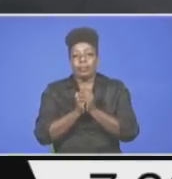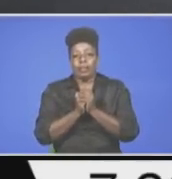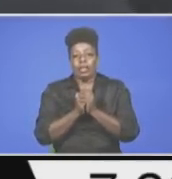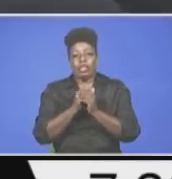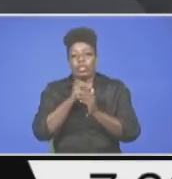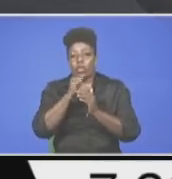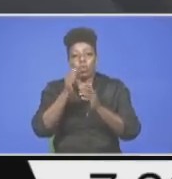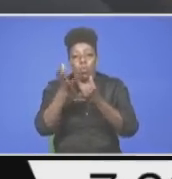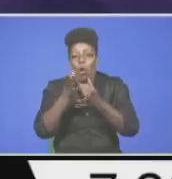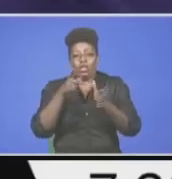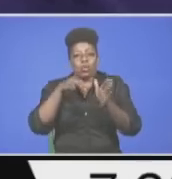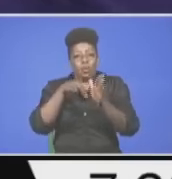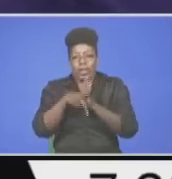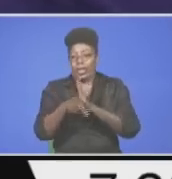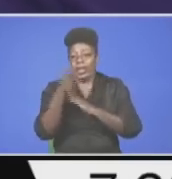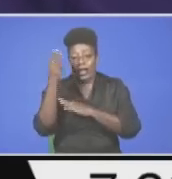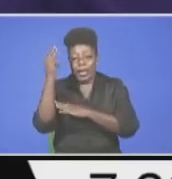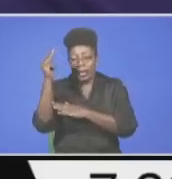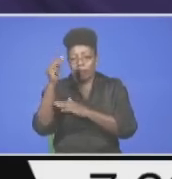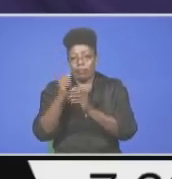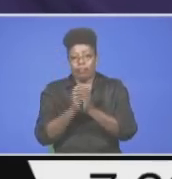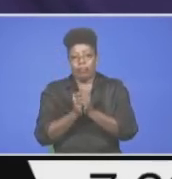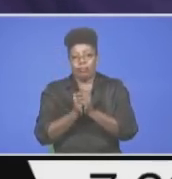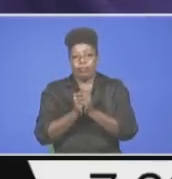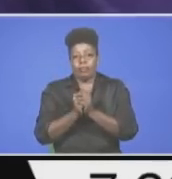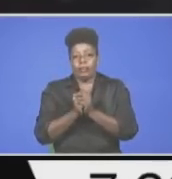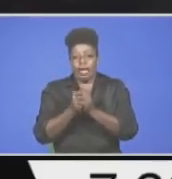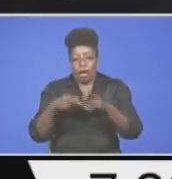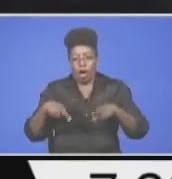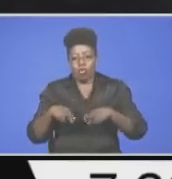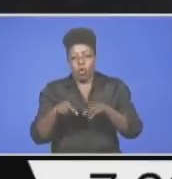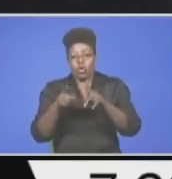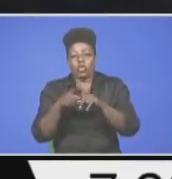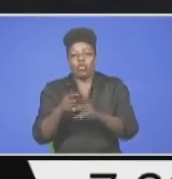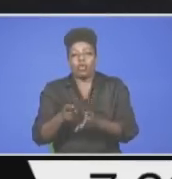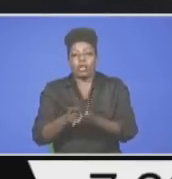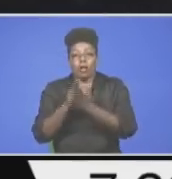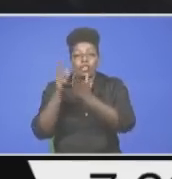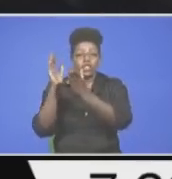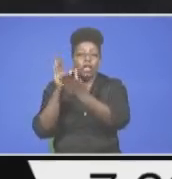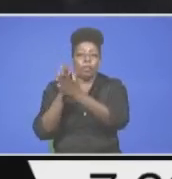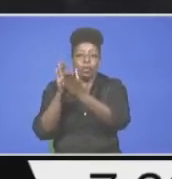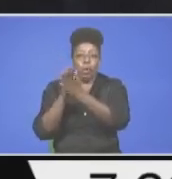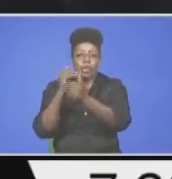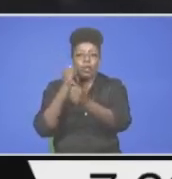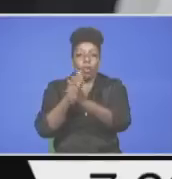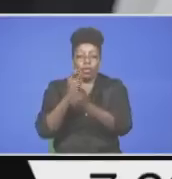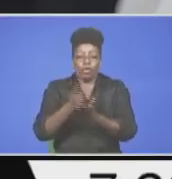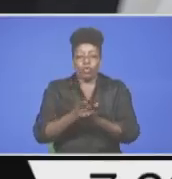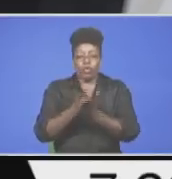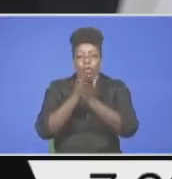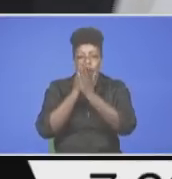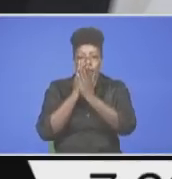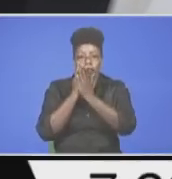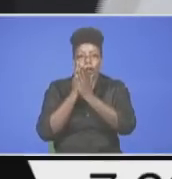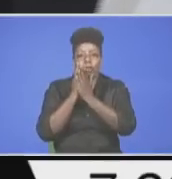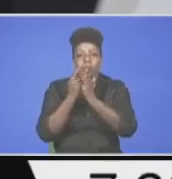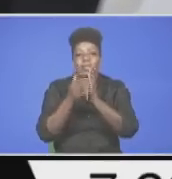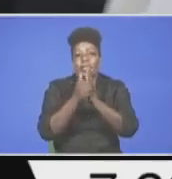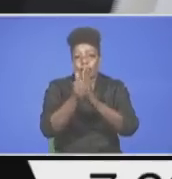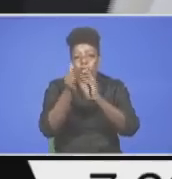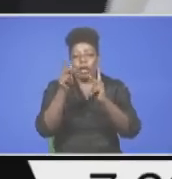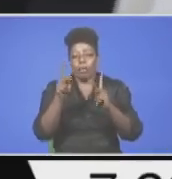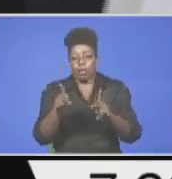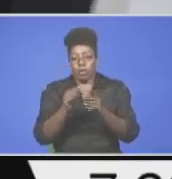want to kill him. And as our road to recovery continues, Gibson applauds the work of rehabilitative specialists. She, along with